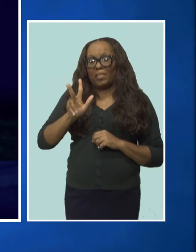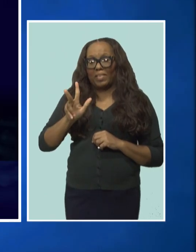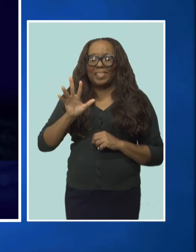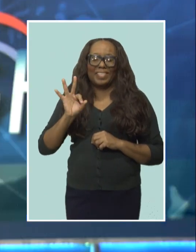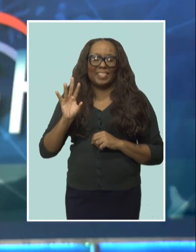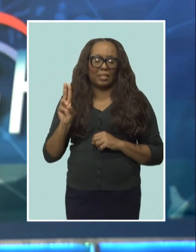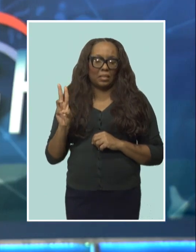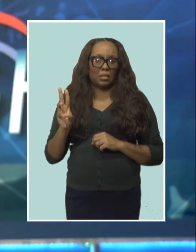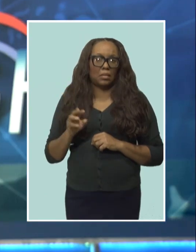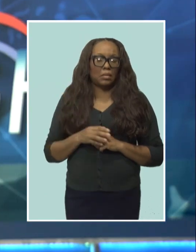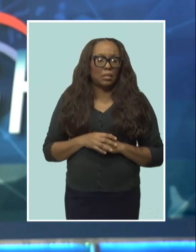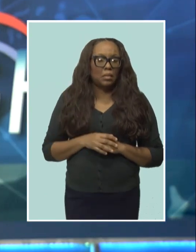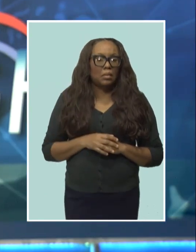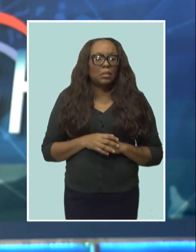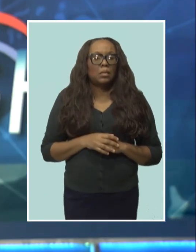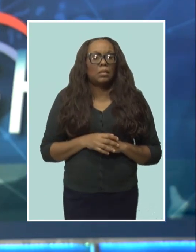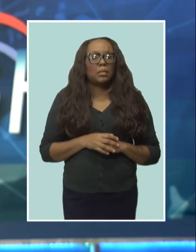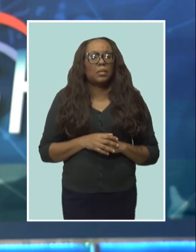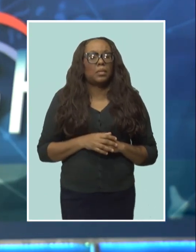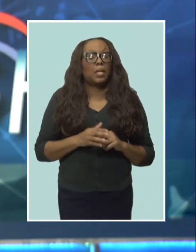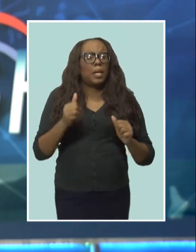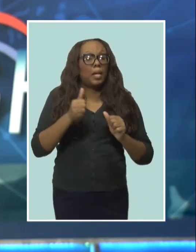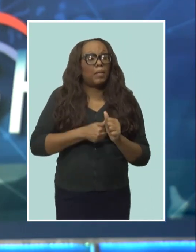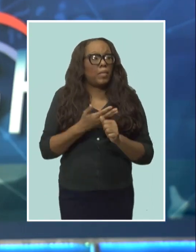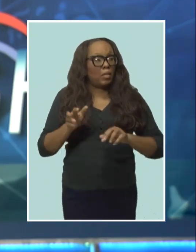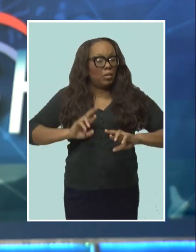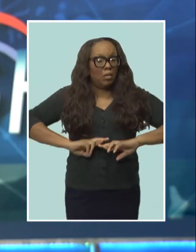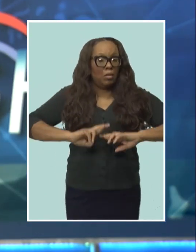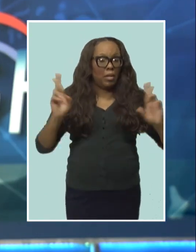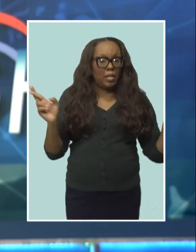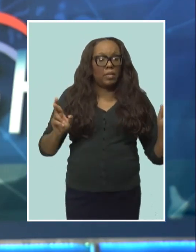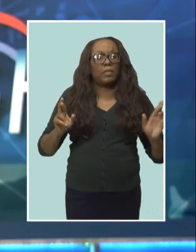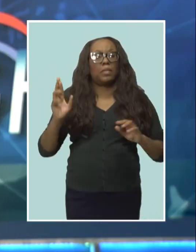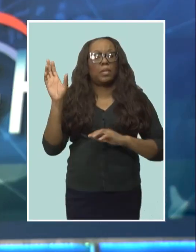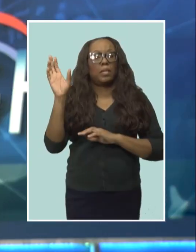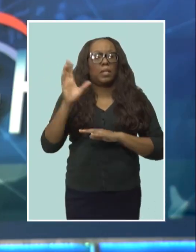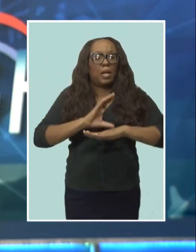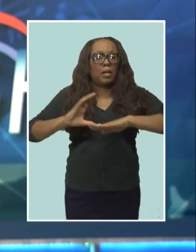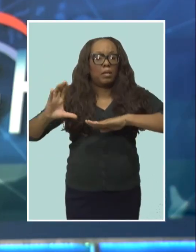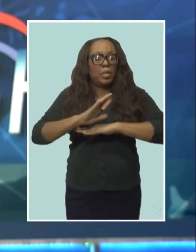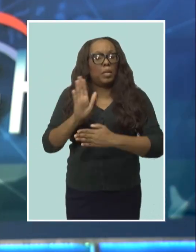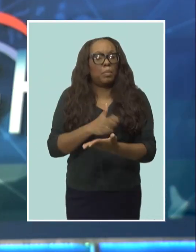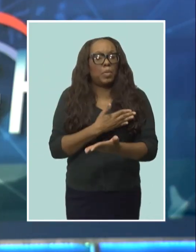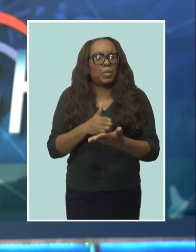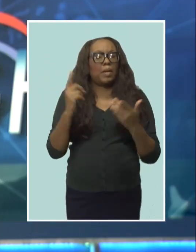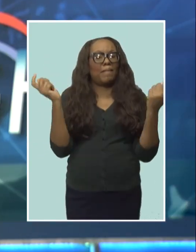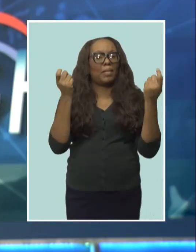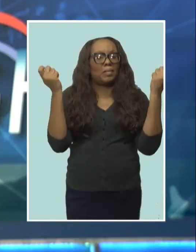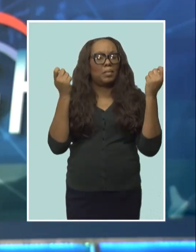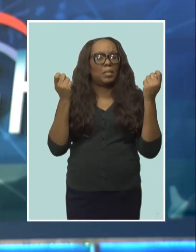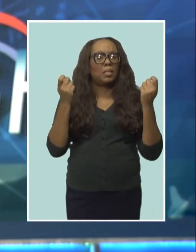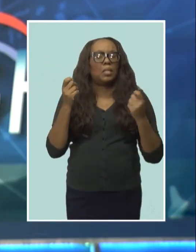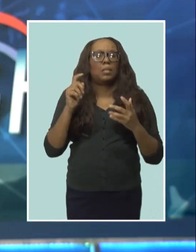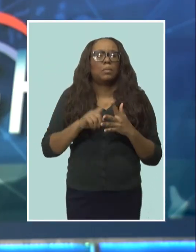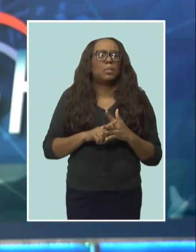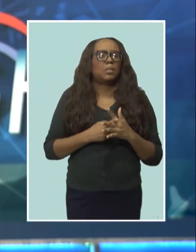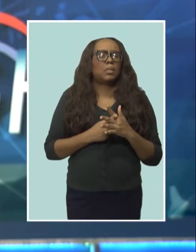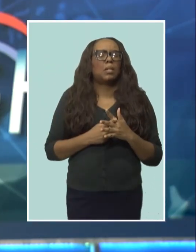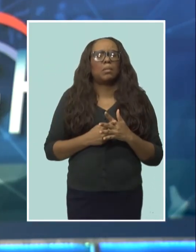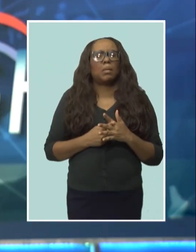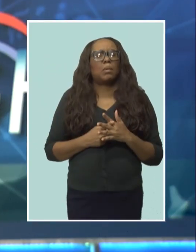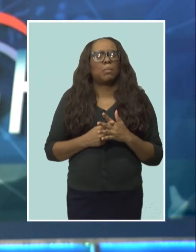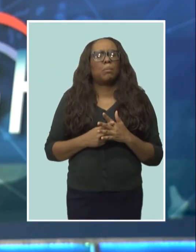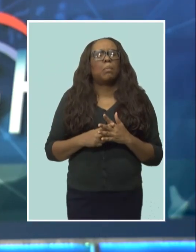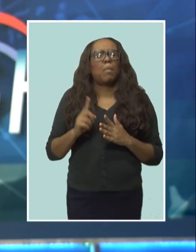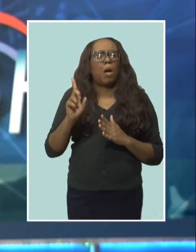437-4396. All systems are a go for the Caribbean Music Festival, which is expected to start in just an hour from now. Despite